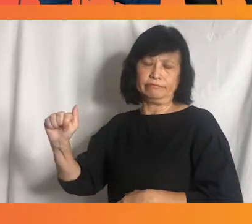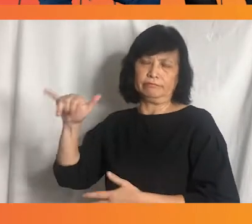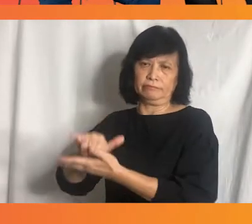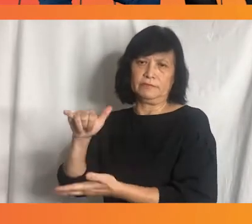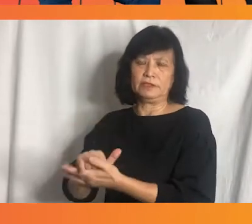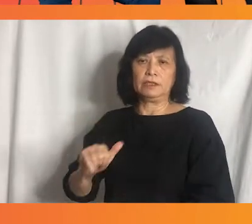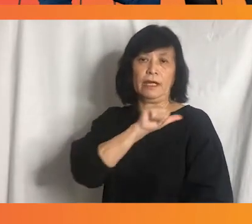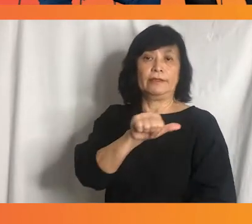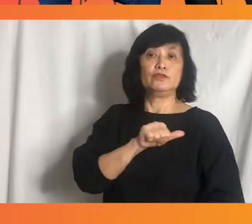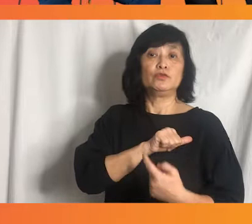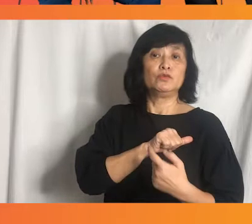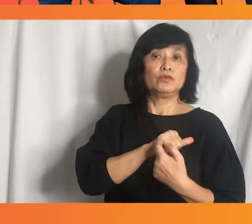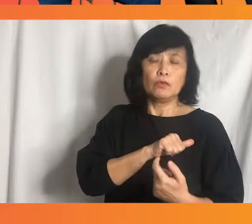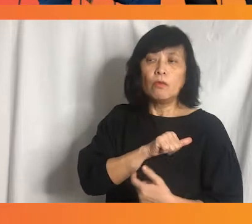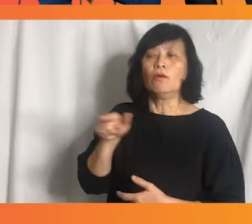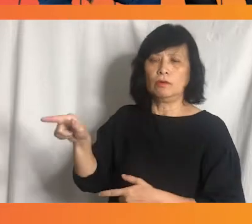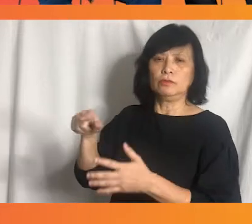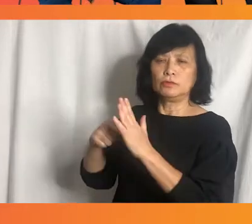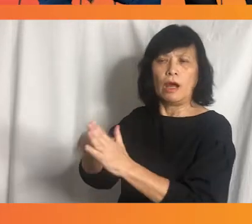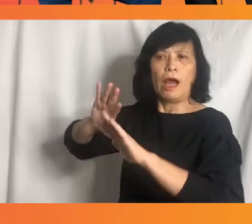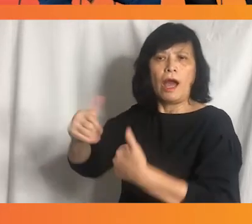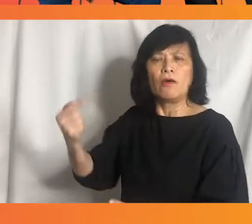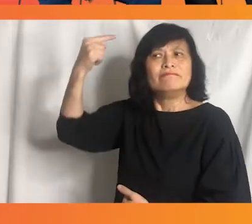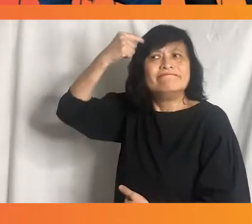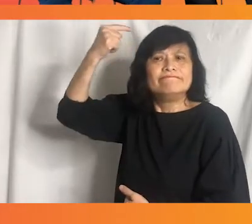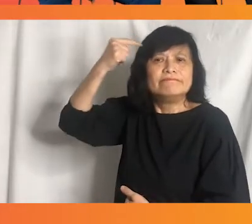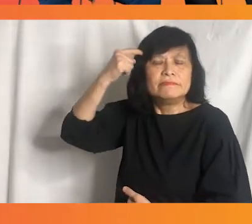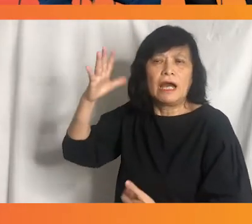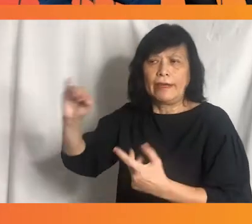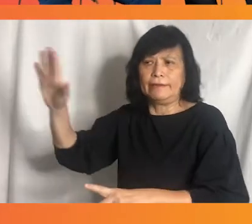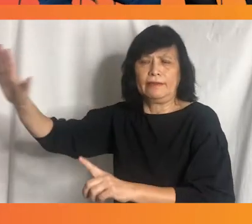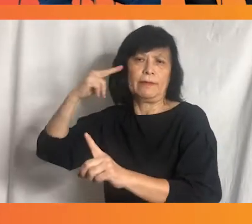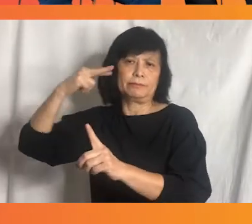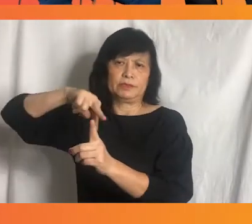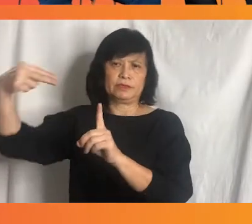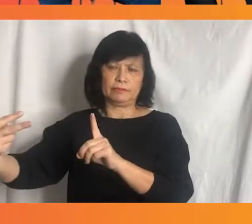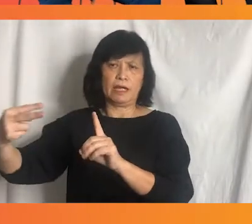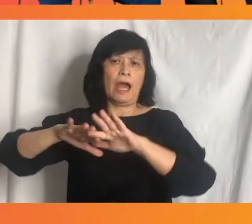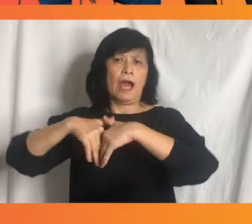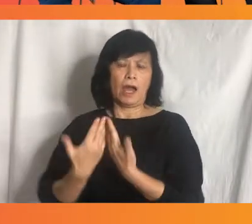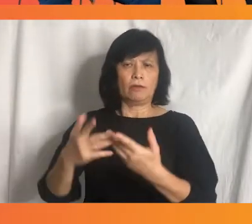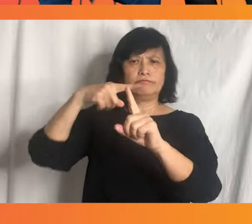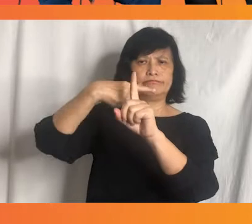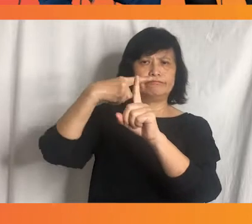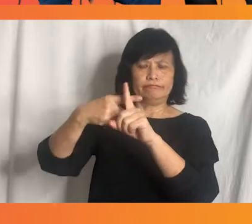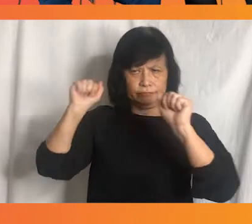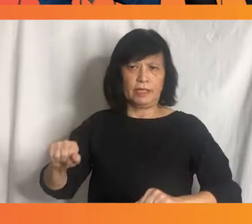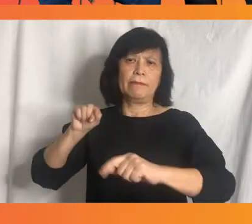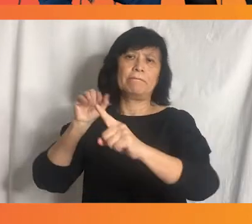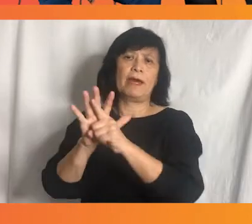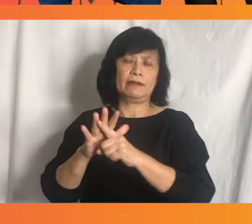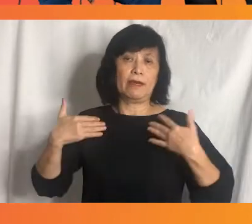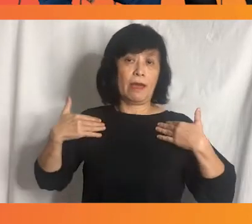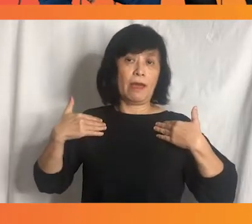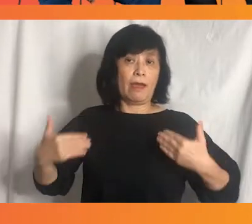Attitude refers to what the client thinks about physical activity and their perception about how it can positively impact their health and